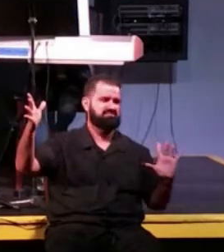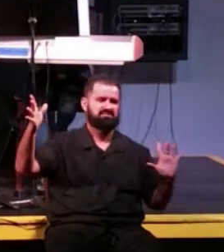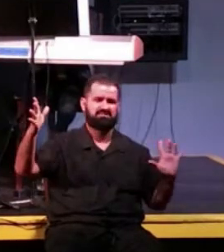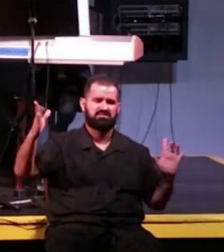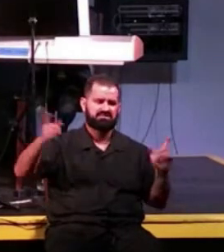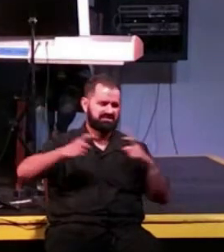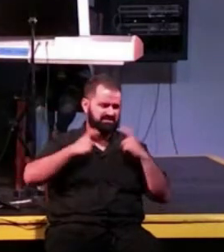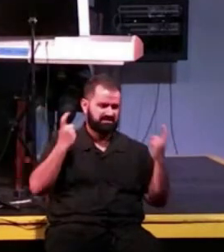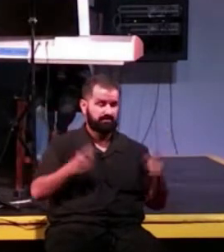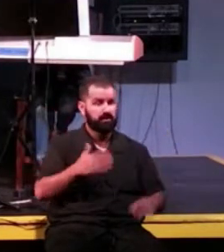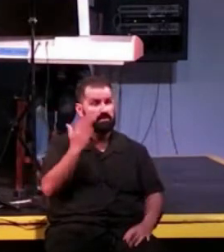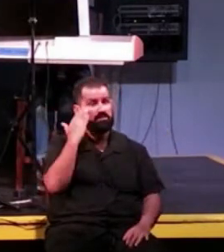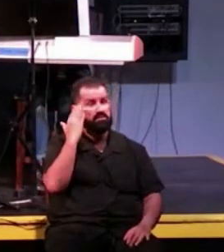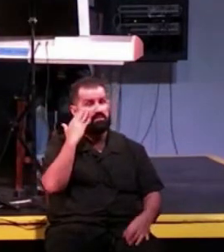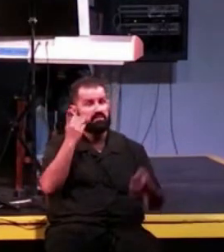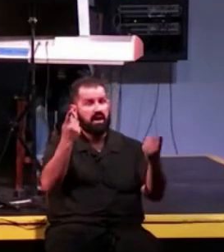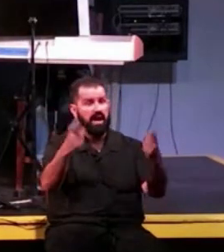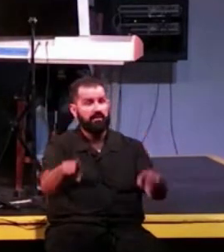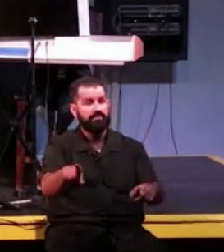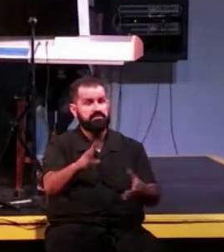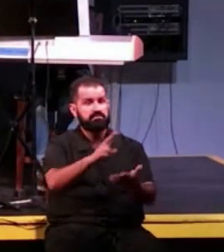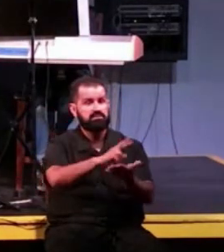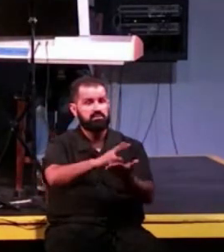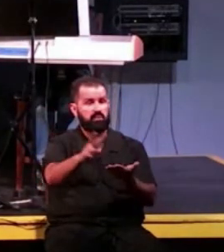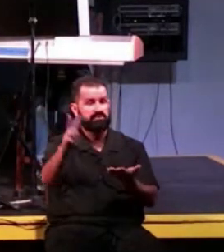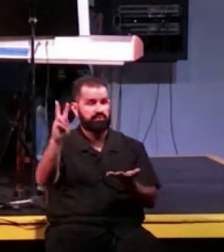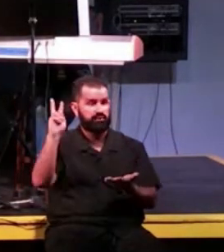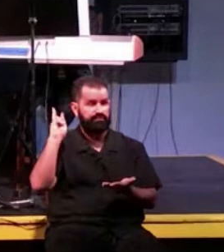Well, 2 weeks ago, Monday,